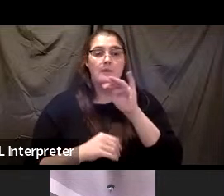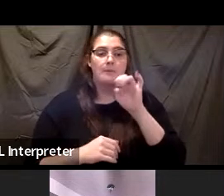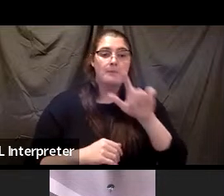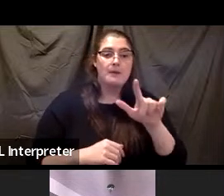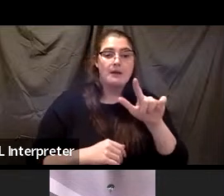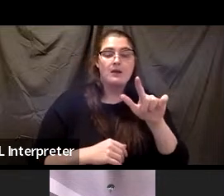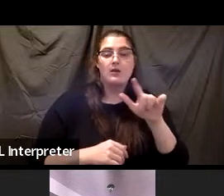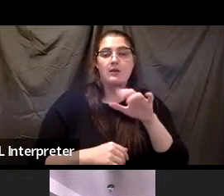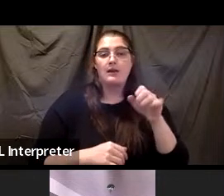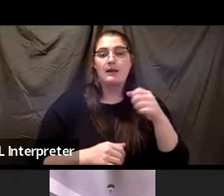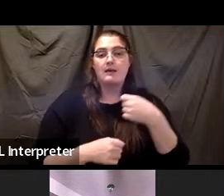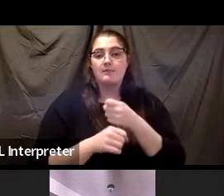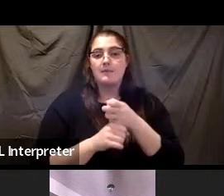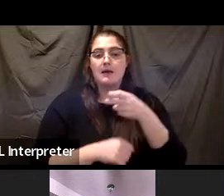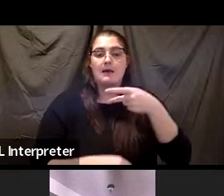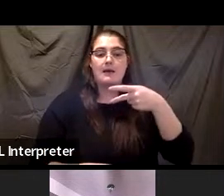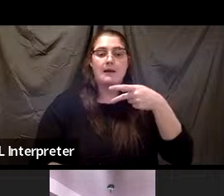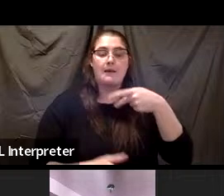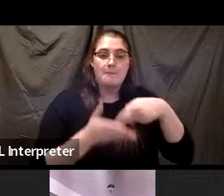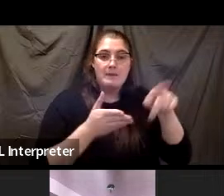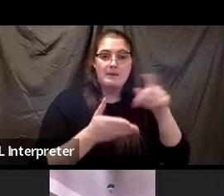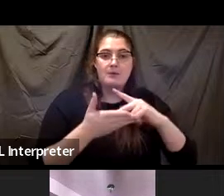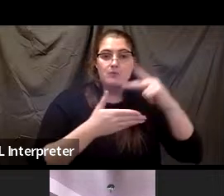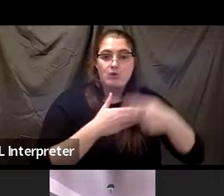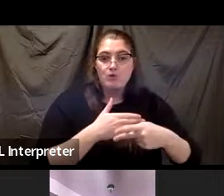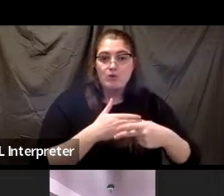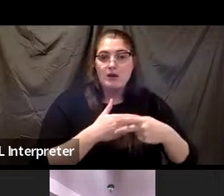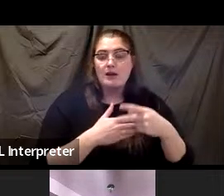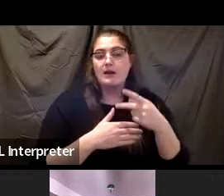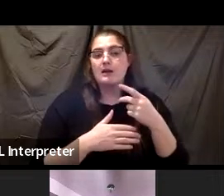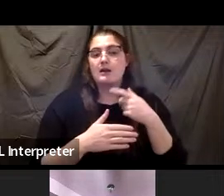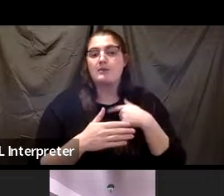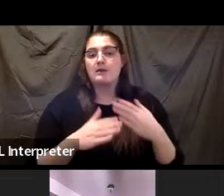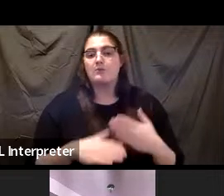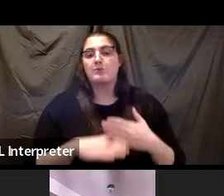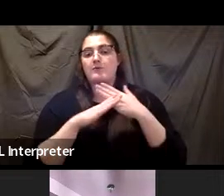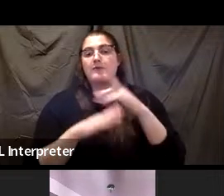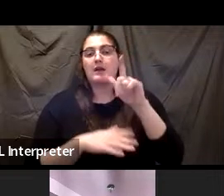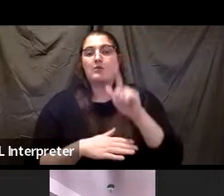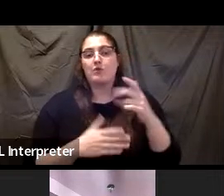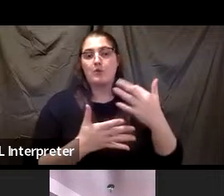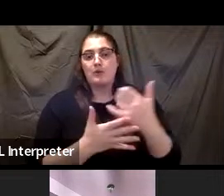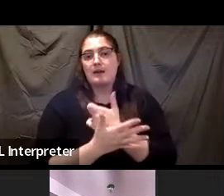payment programs that are intended to prevent low-income residents from service interruption.